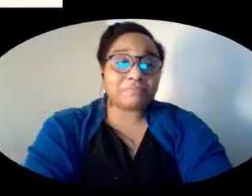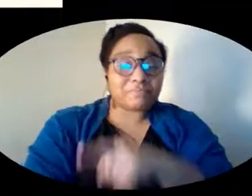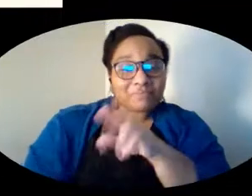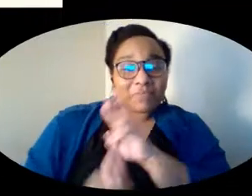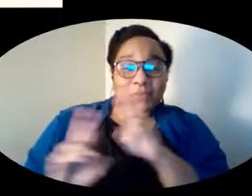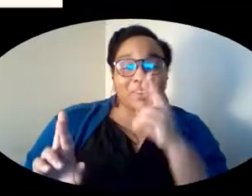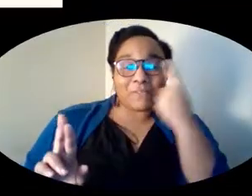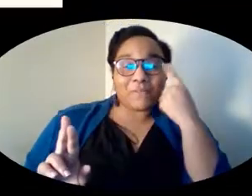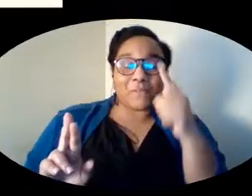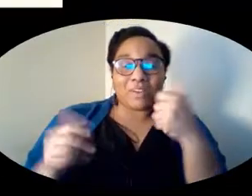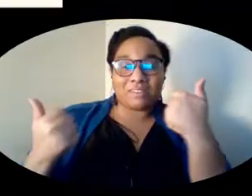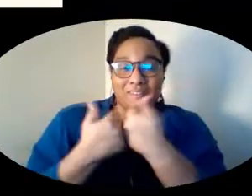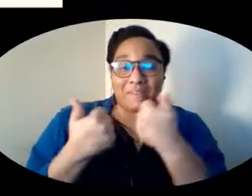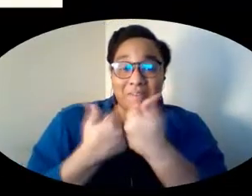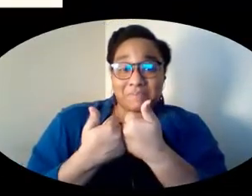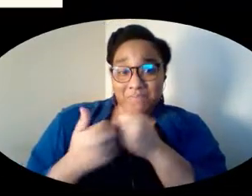ready for our big game, Moby?